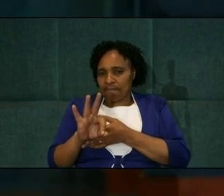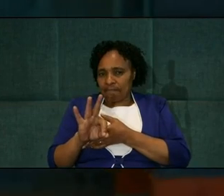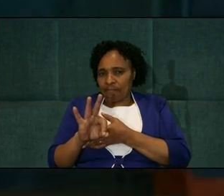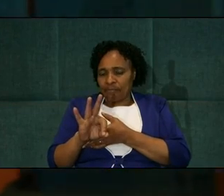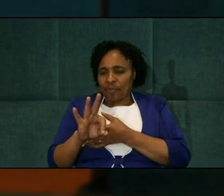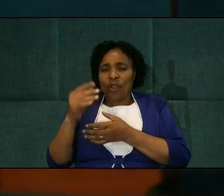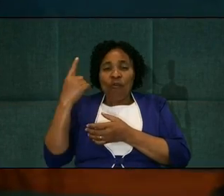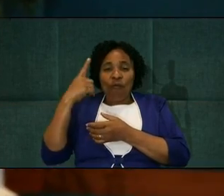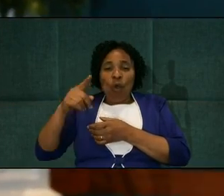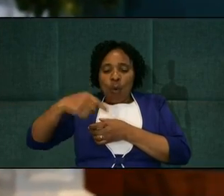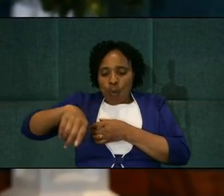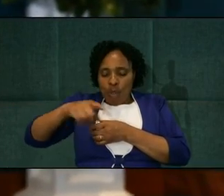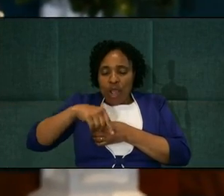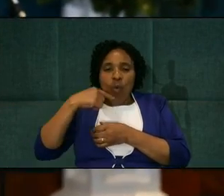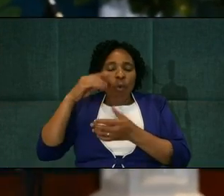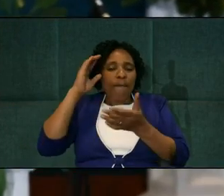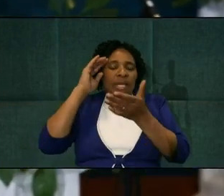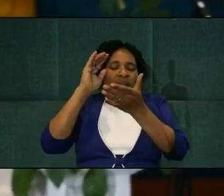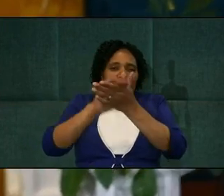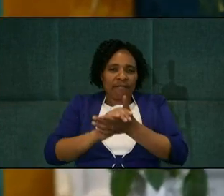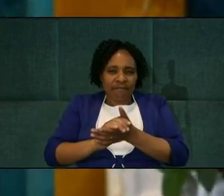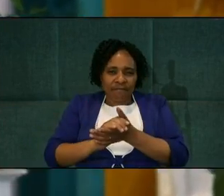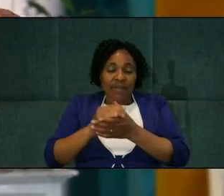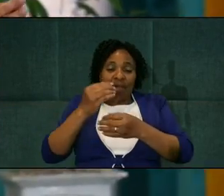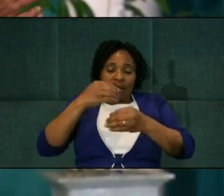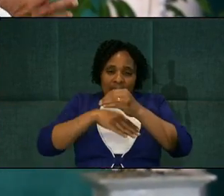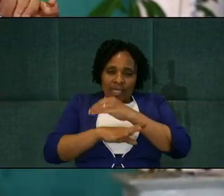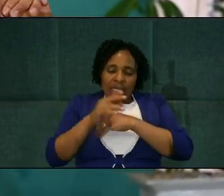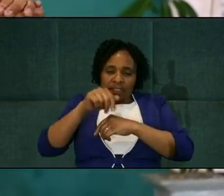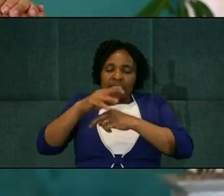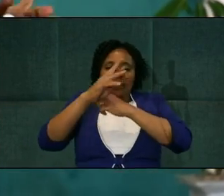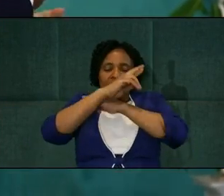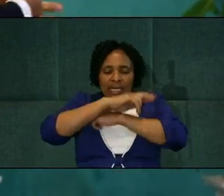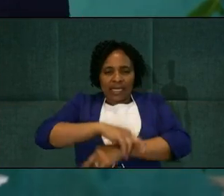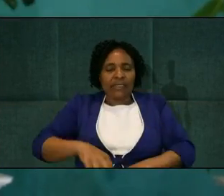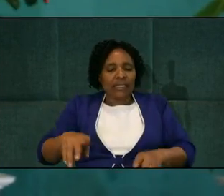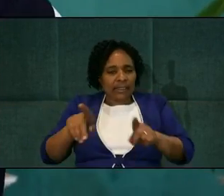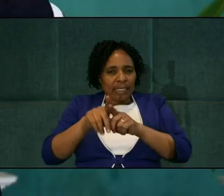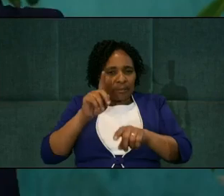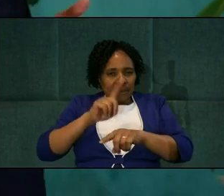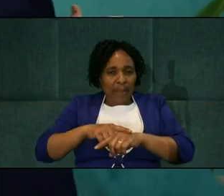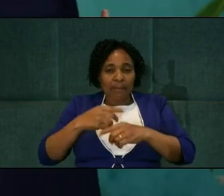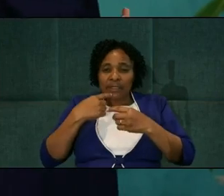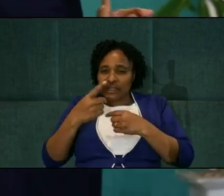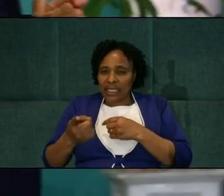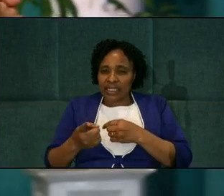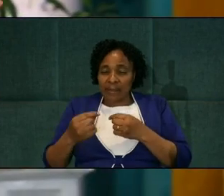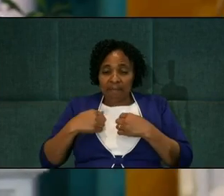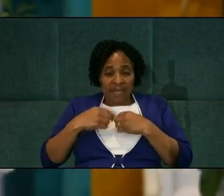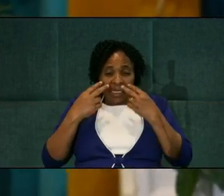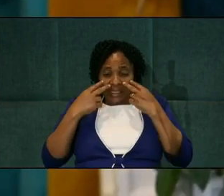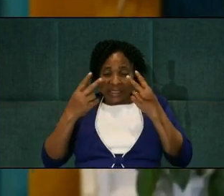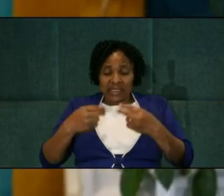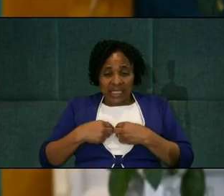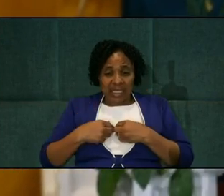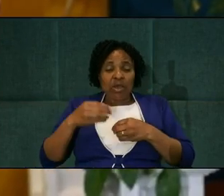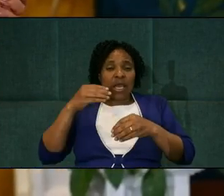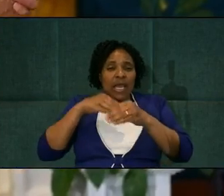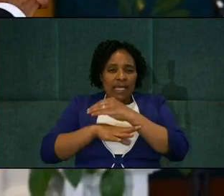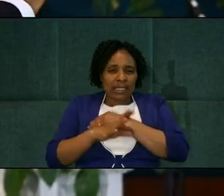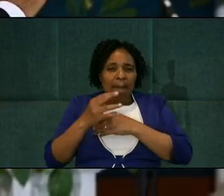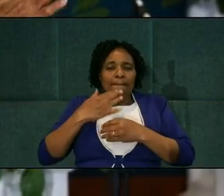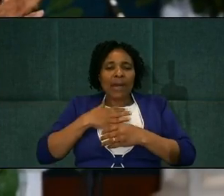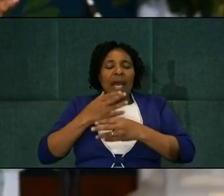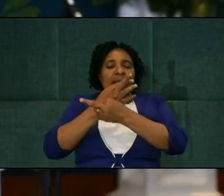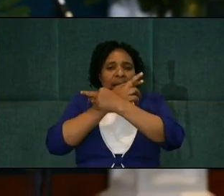I'm in verse 3. For we who have believed do enter that rest, as he has said, so I swore in my wrath, they shall not enter my